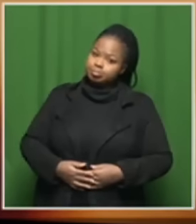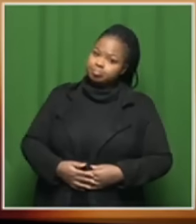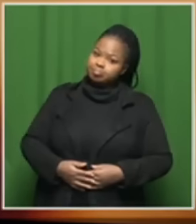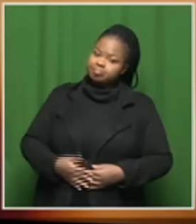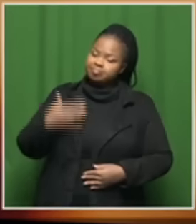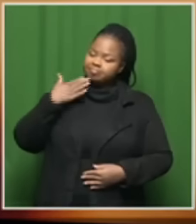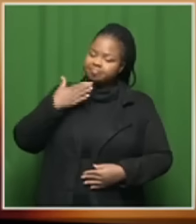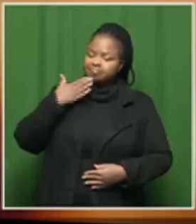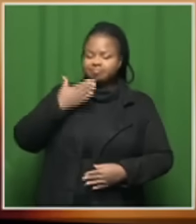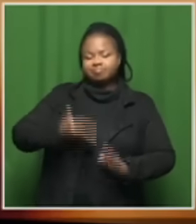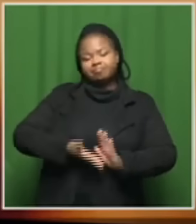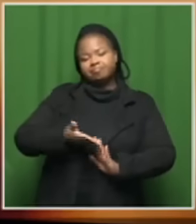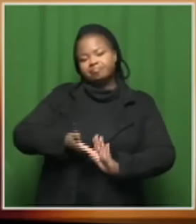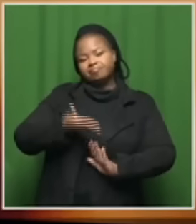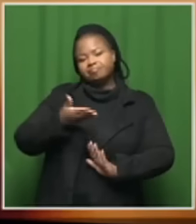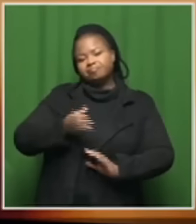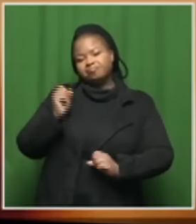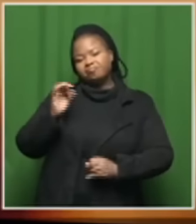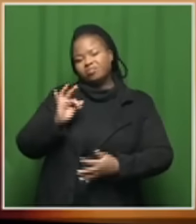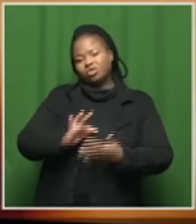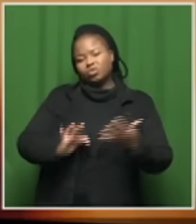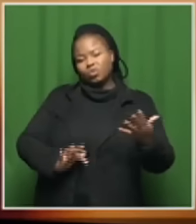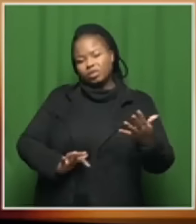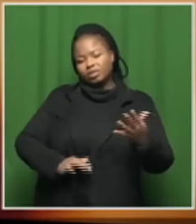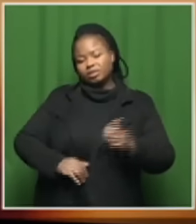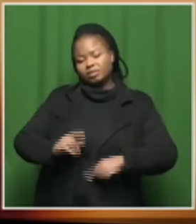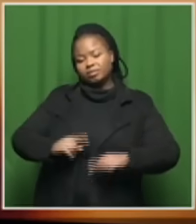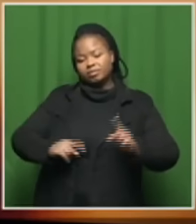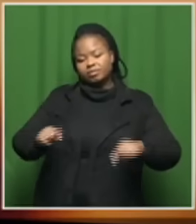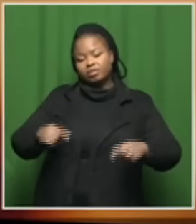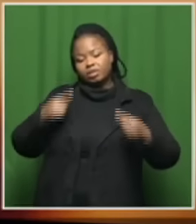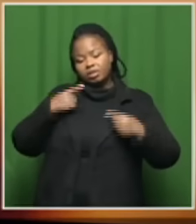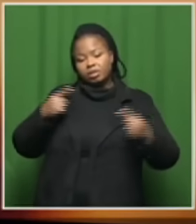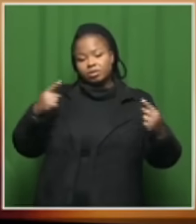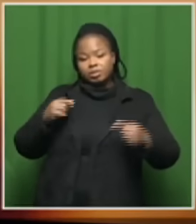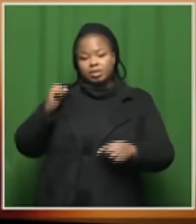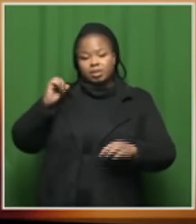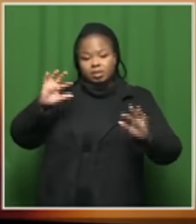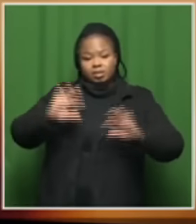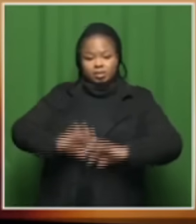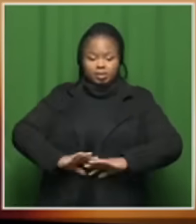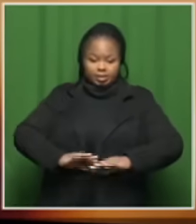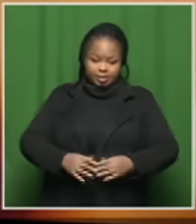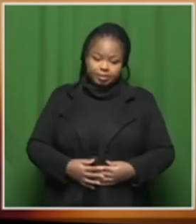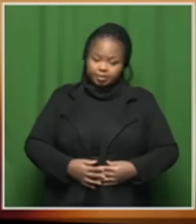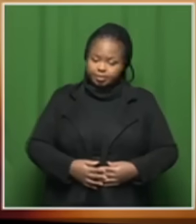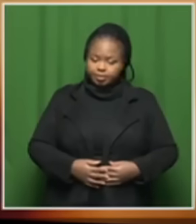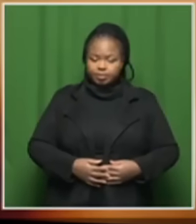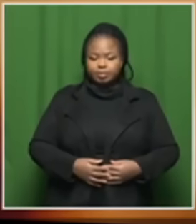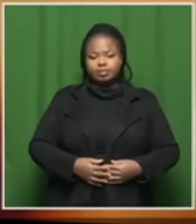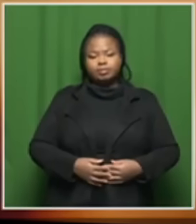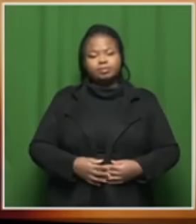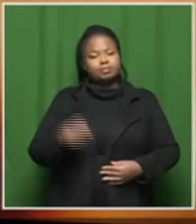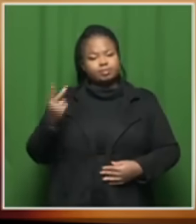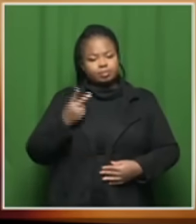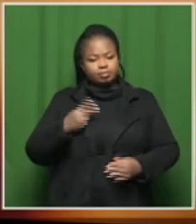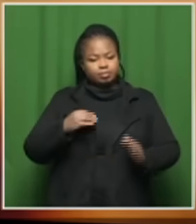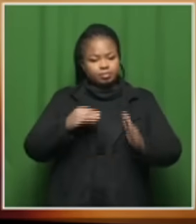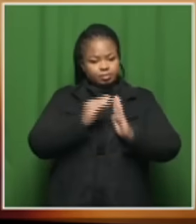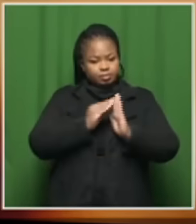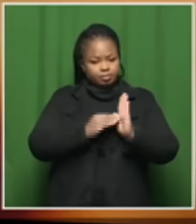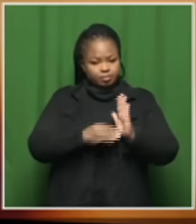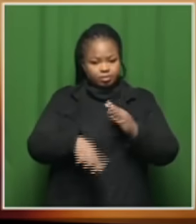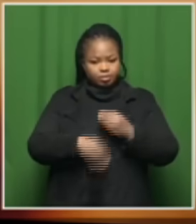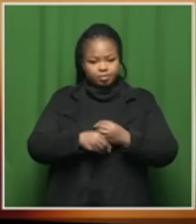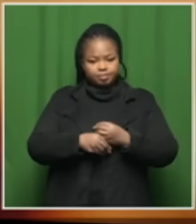us on a range of stories and the repercussions of the announcements that were made last night. And also, just to add to that list as we wrap up the